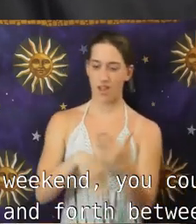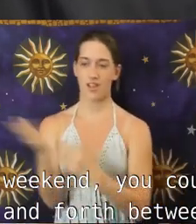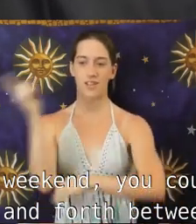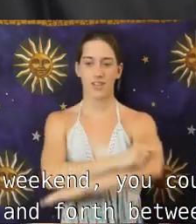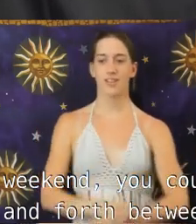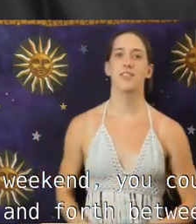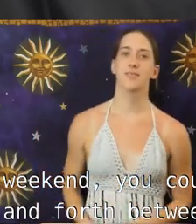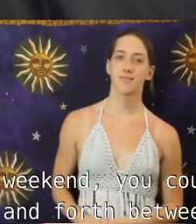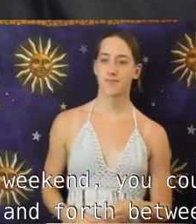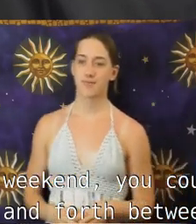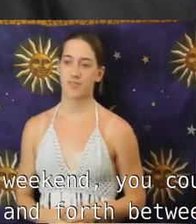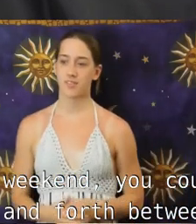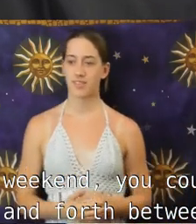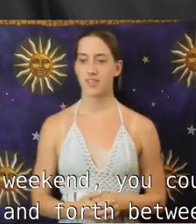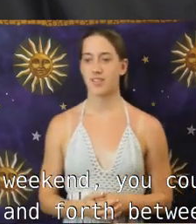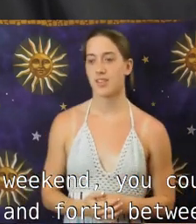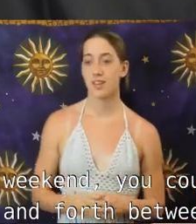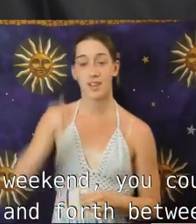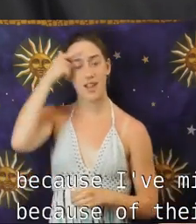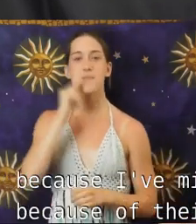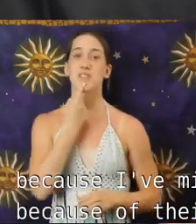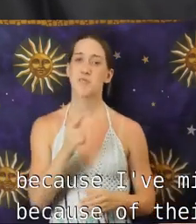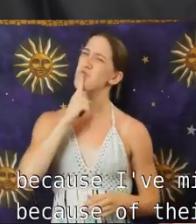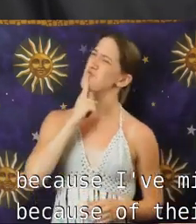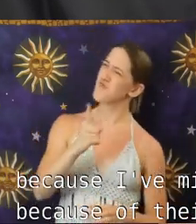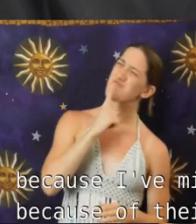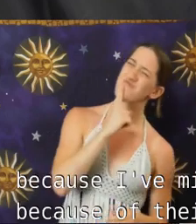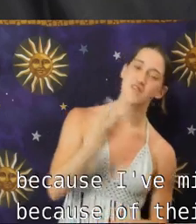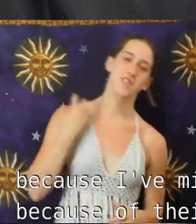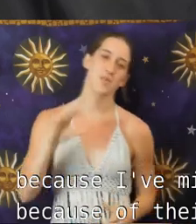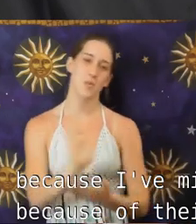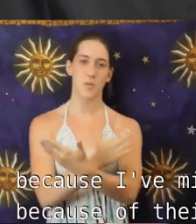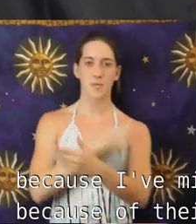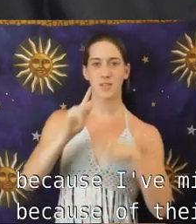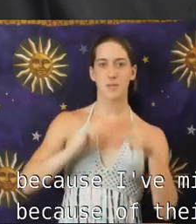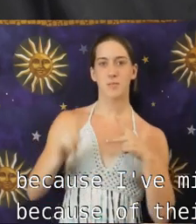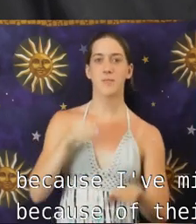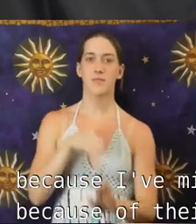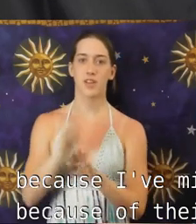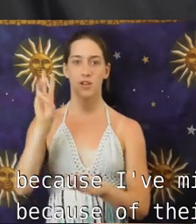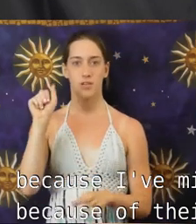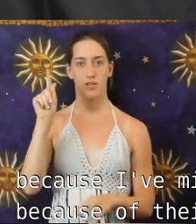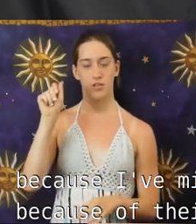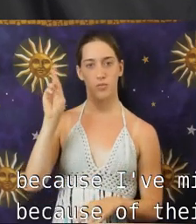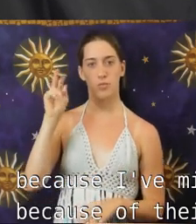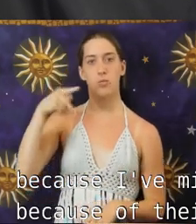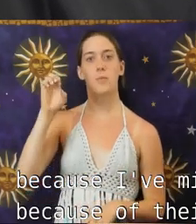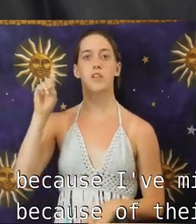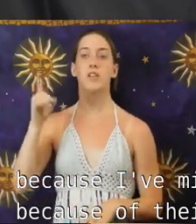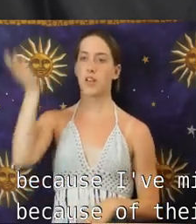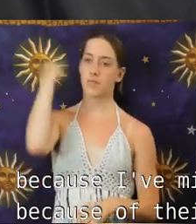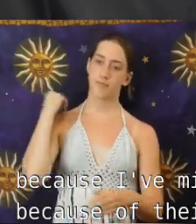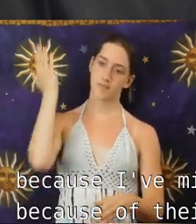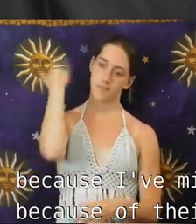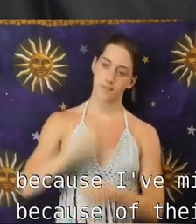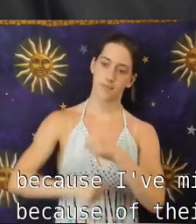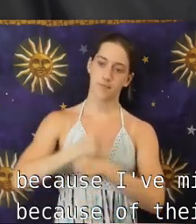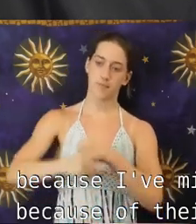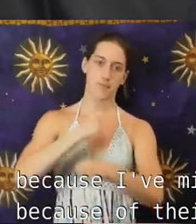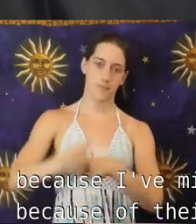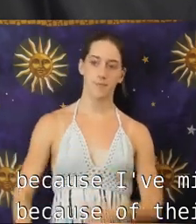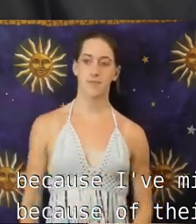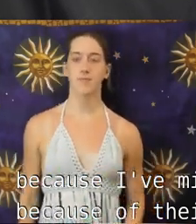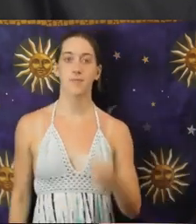stages. And I think that's really cool, because I've missed some pretty good bands at Warped Tour because of their setup.